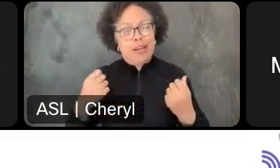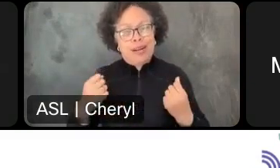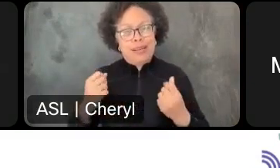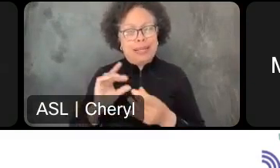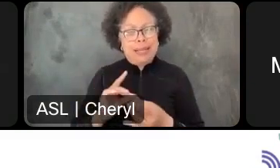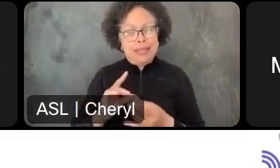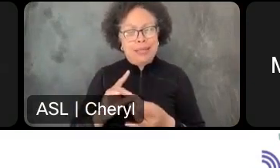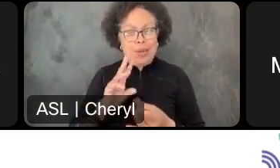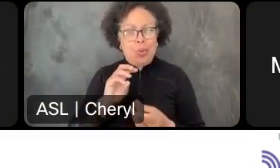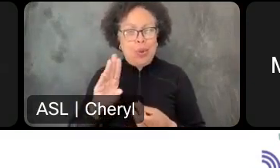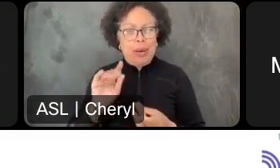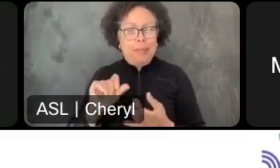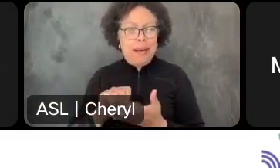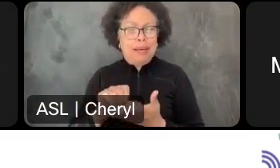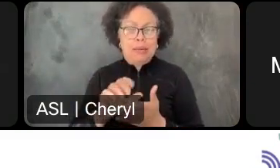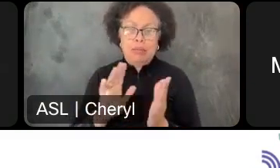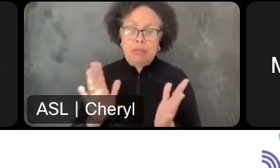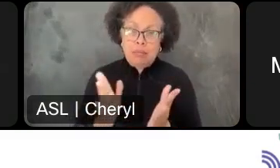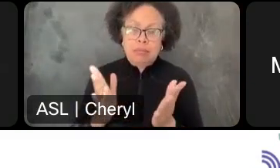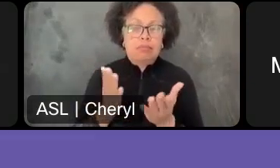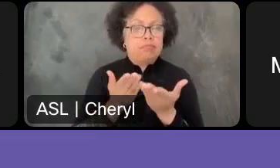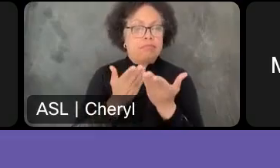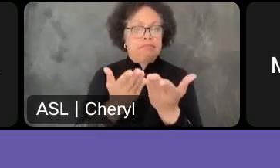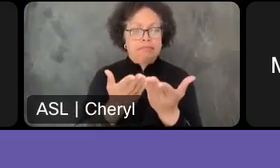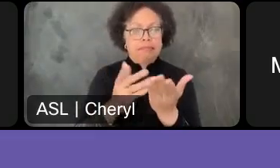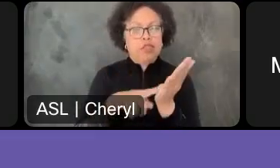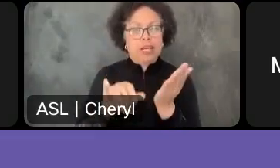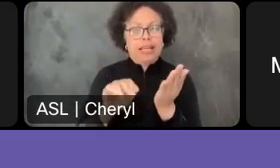highly recommend checking out our resources.